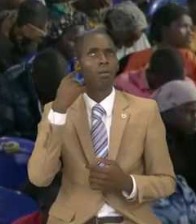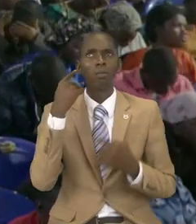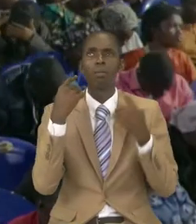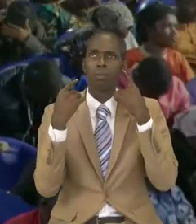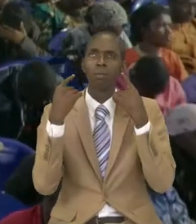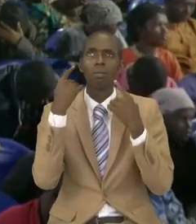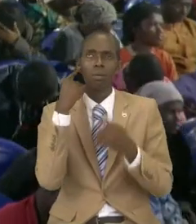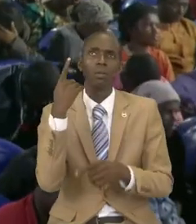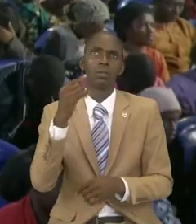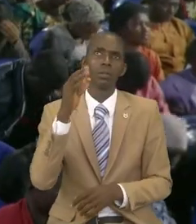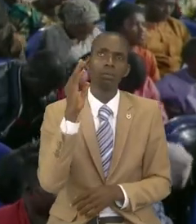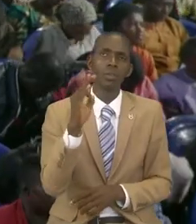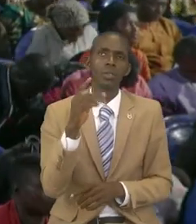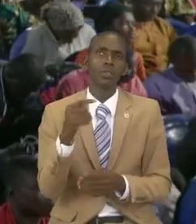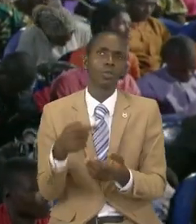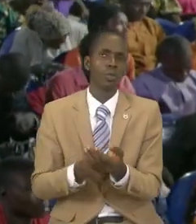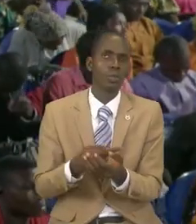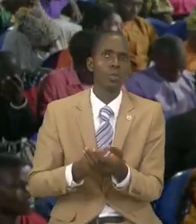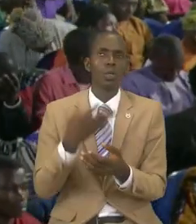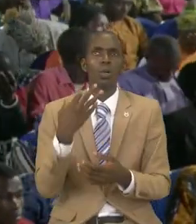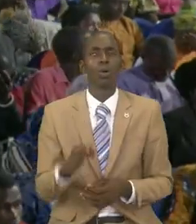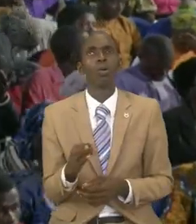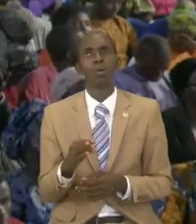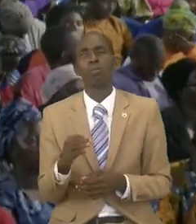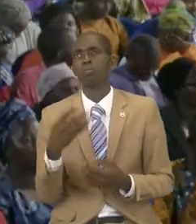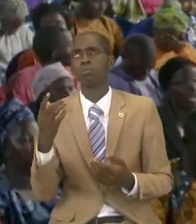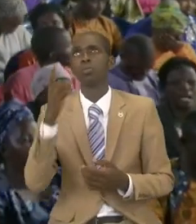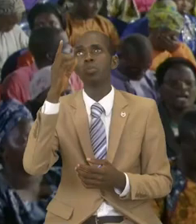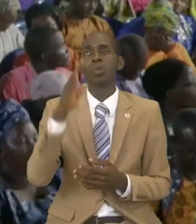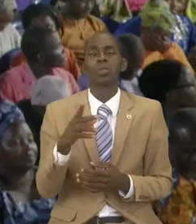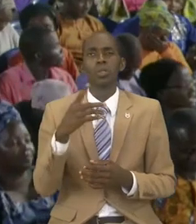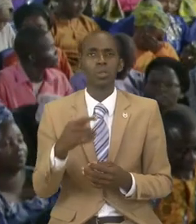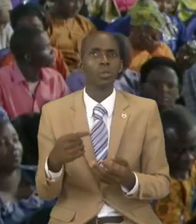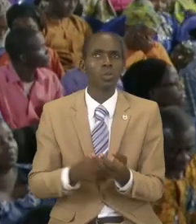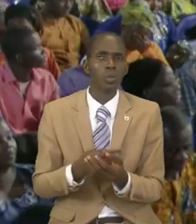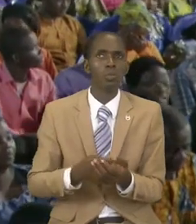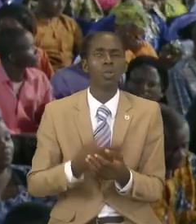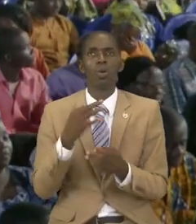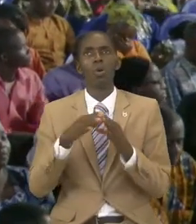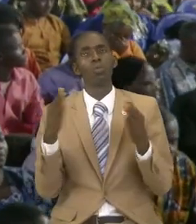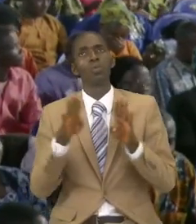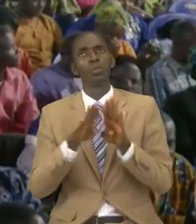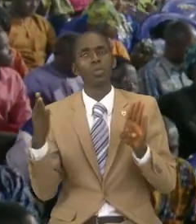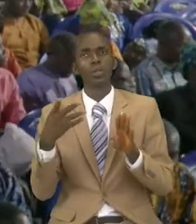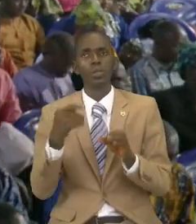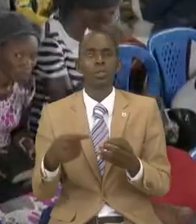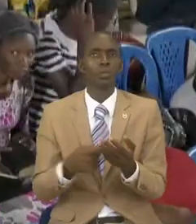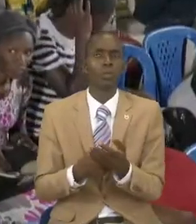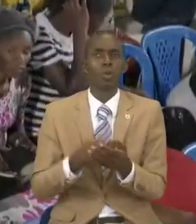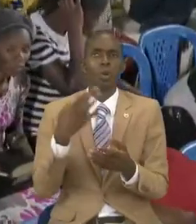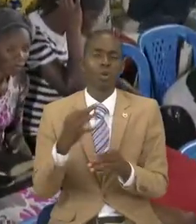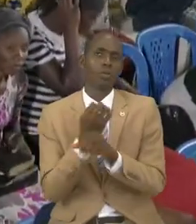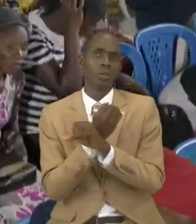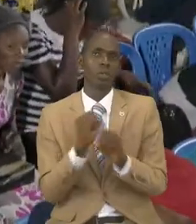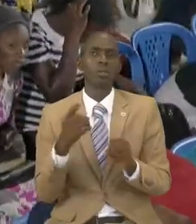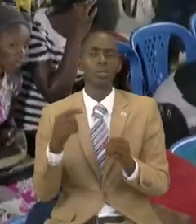of God, the gospel of the open door to salvation. It's the gospel of salvation, it's the gospel of